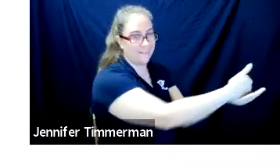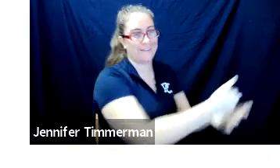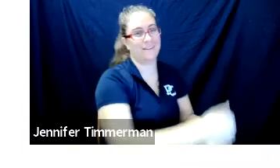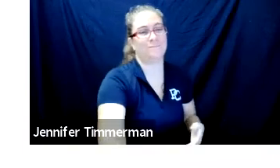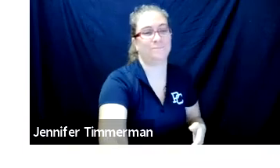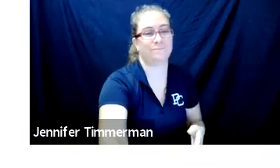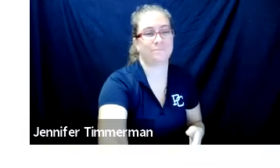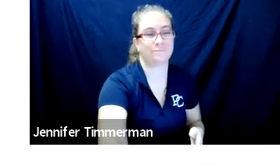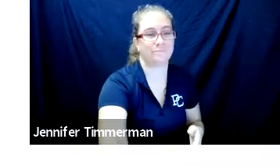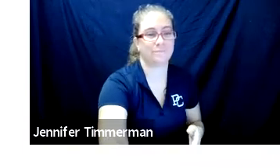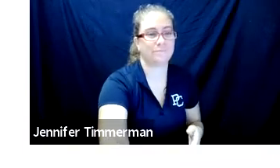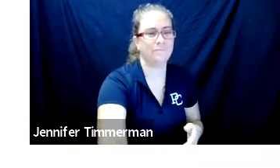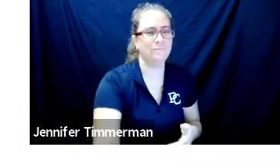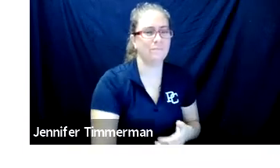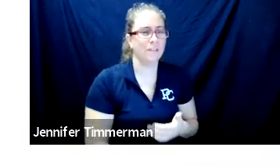Good.